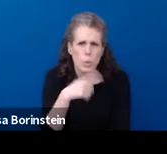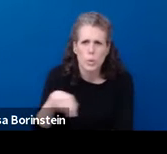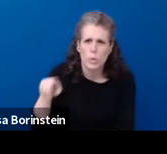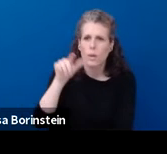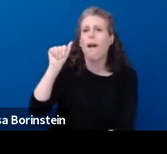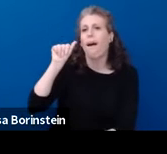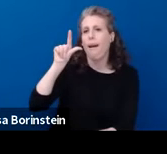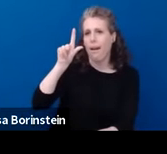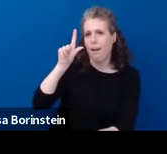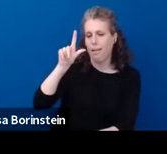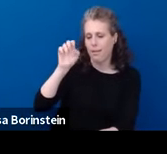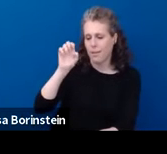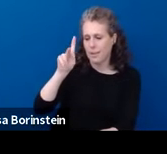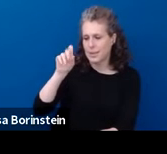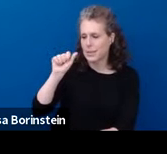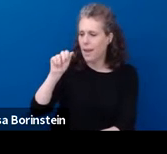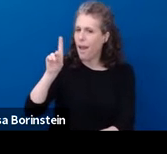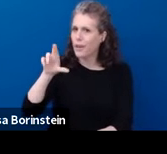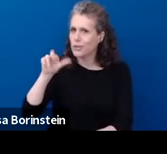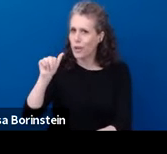Alexandra. Alexandra, please.